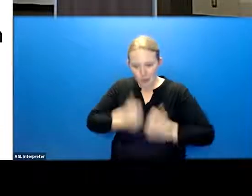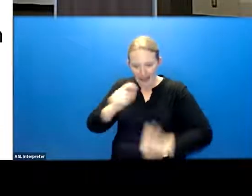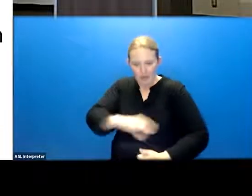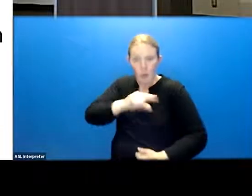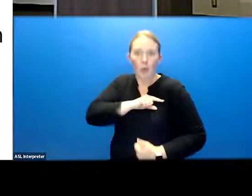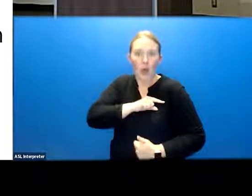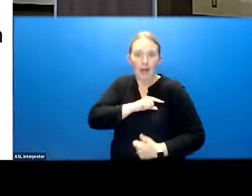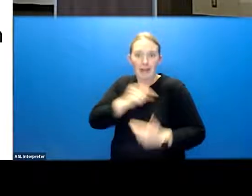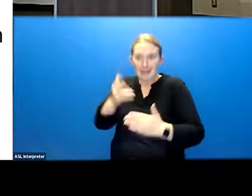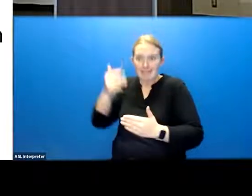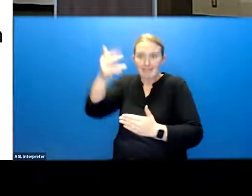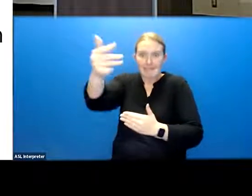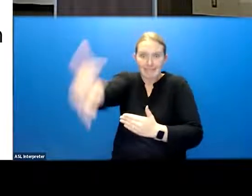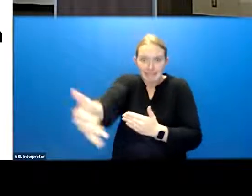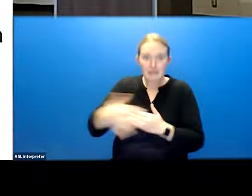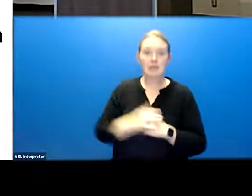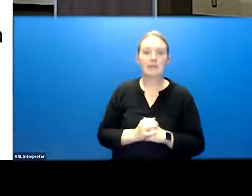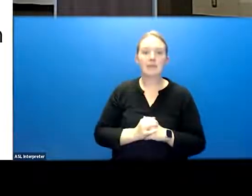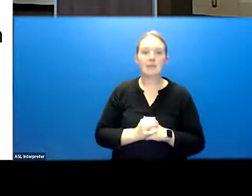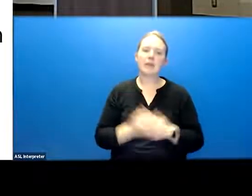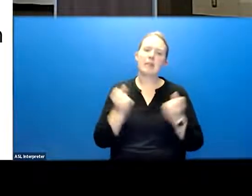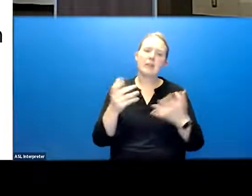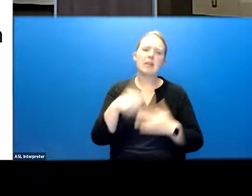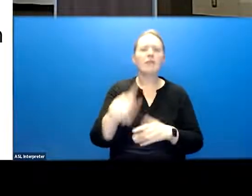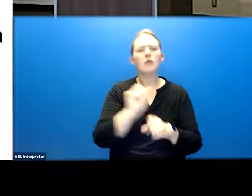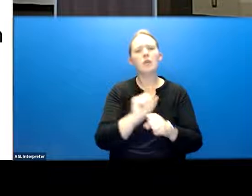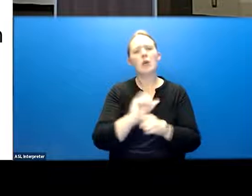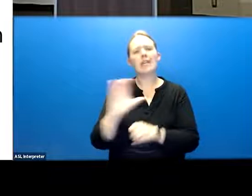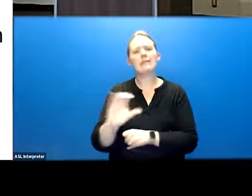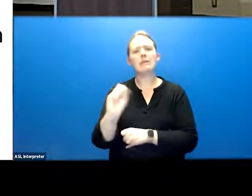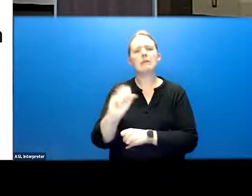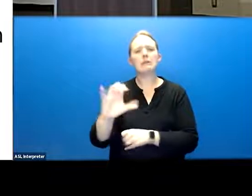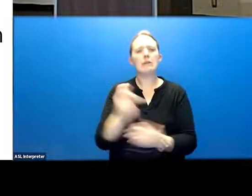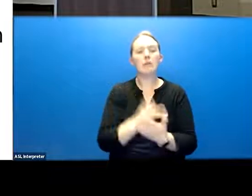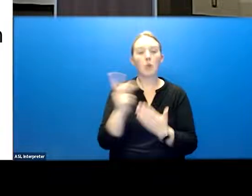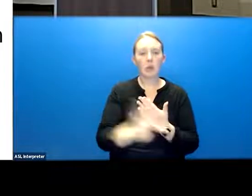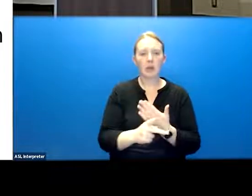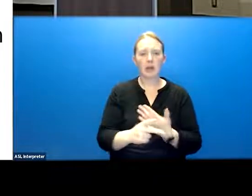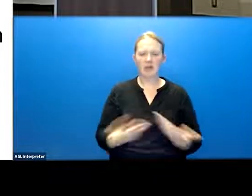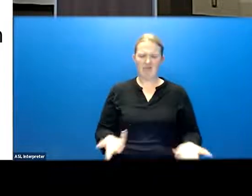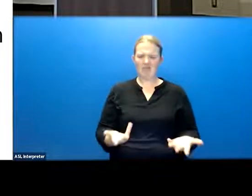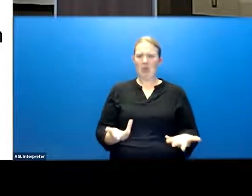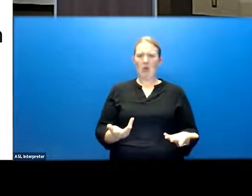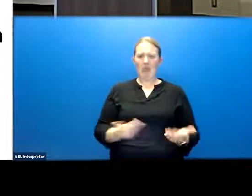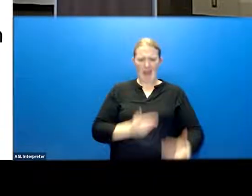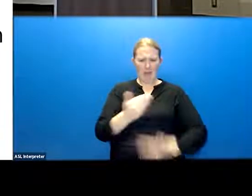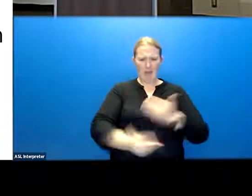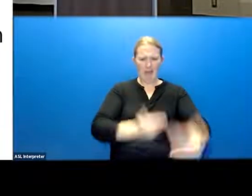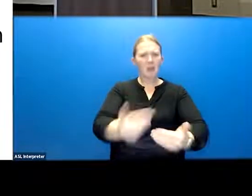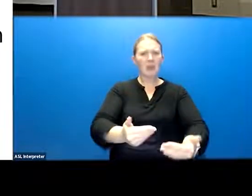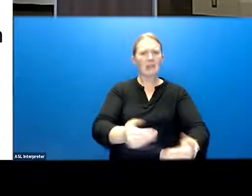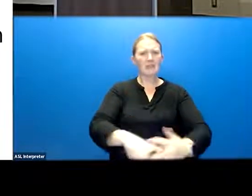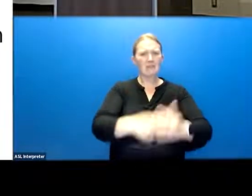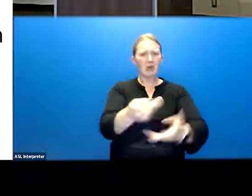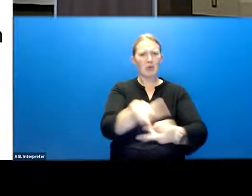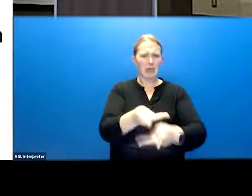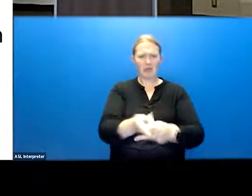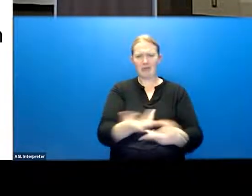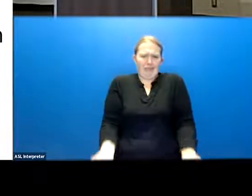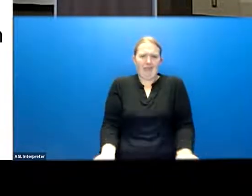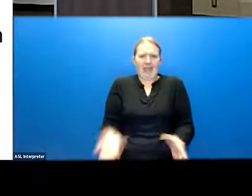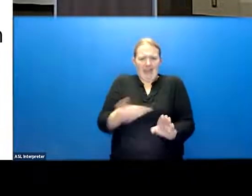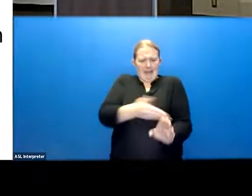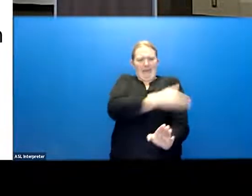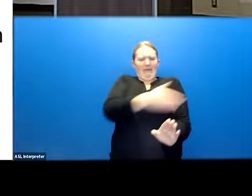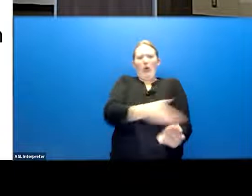a lot of you all are working in CSC programs. And so the question is, well, pathways to care, that's stuff that we that's stuff